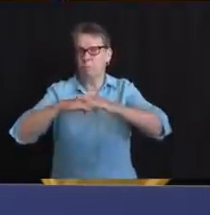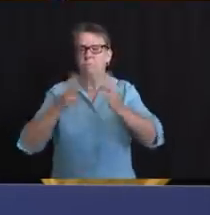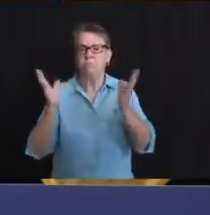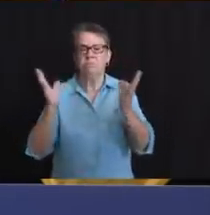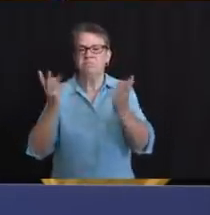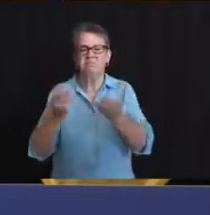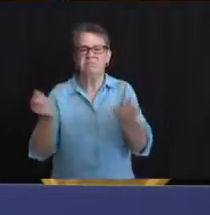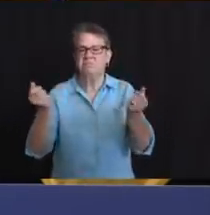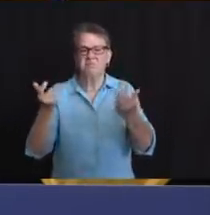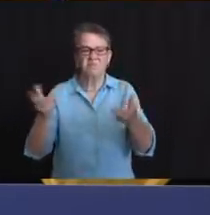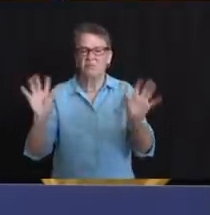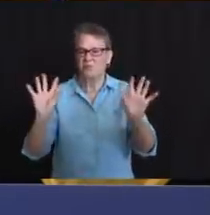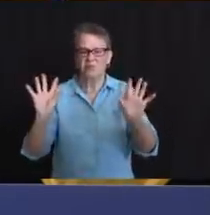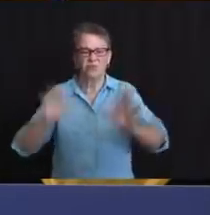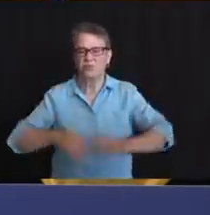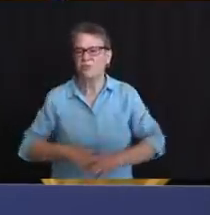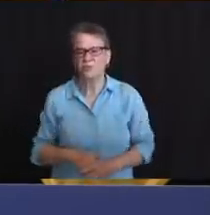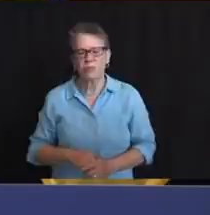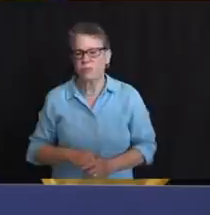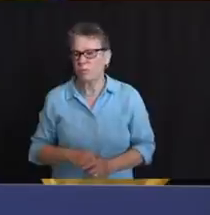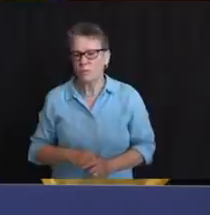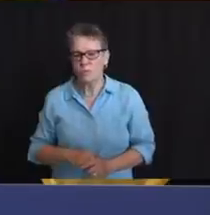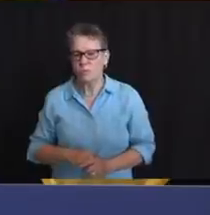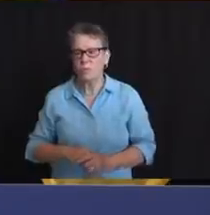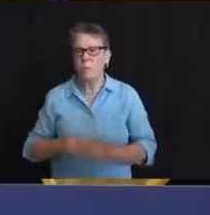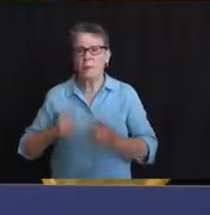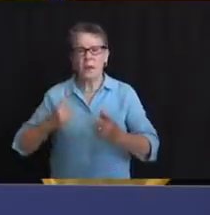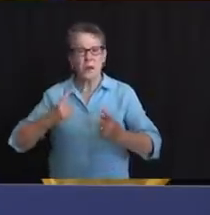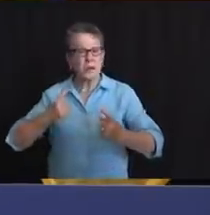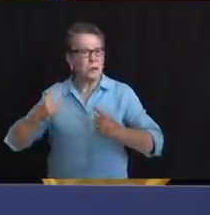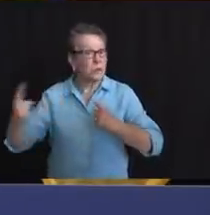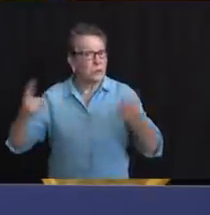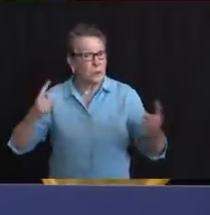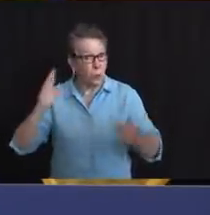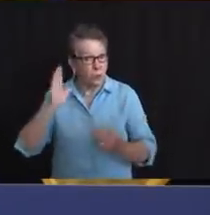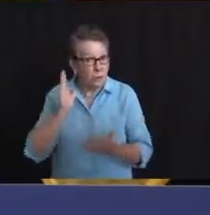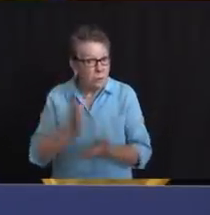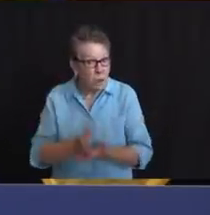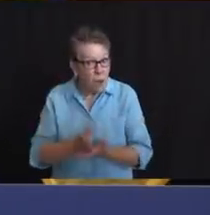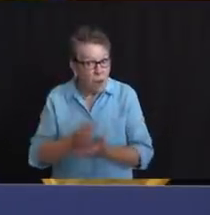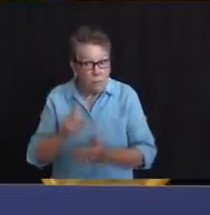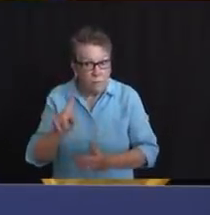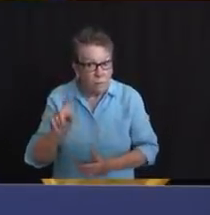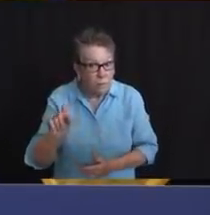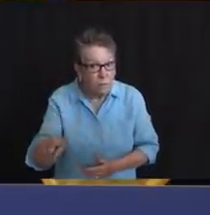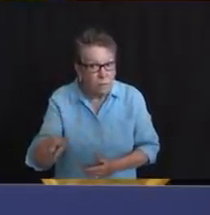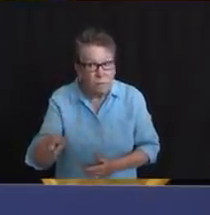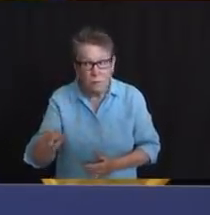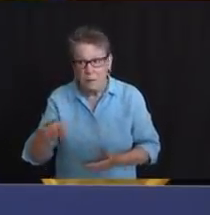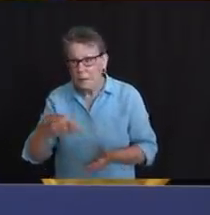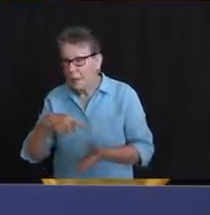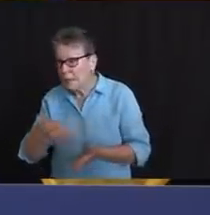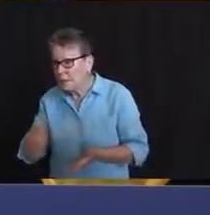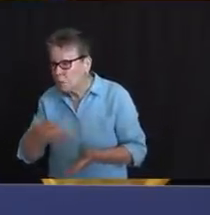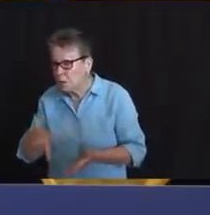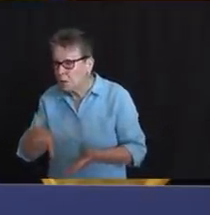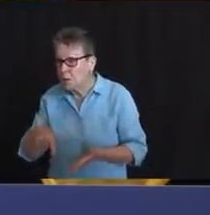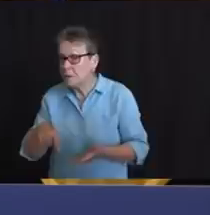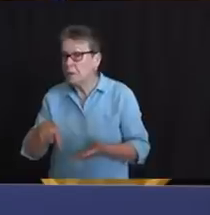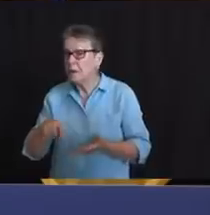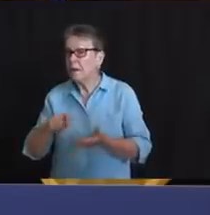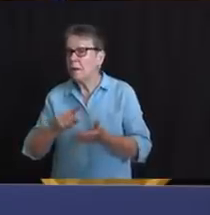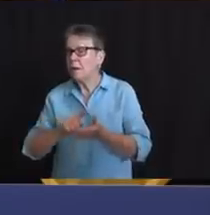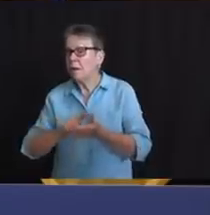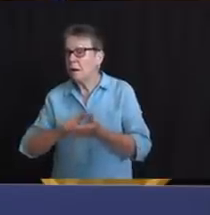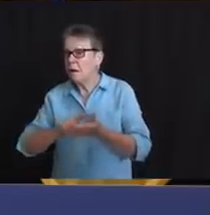Friday, May 28th, but then the 250-person gathering limit, which applies to commercial gatherings such as the trade shows that you mentioned, that will be